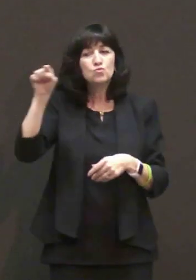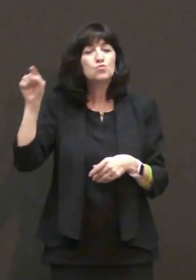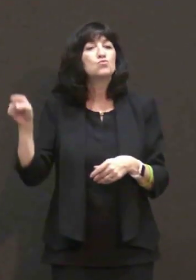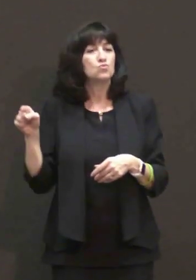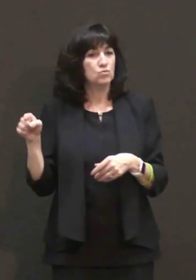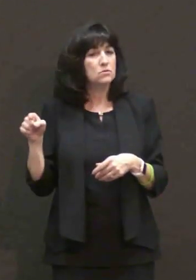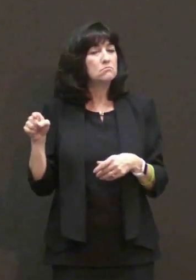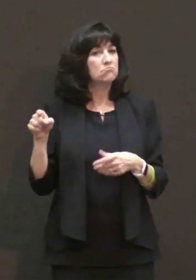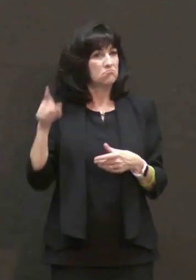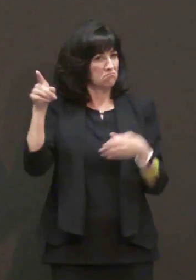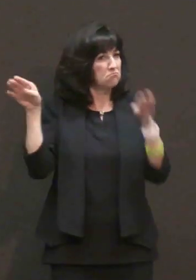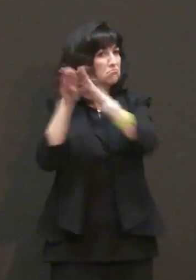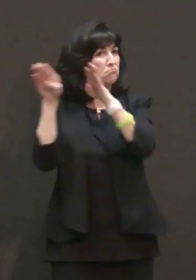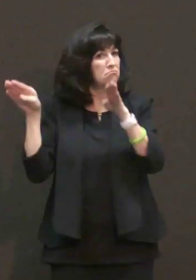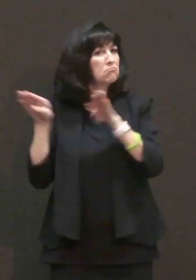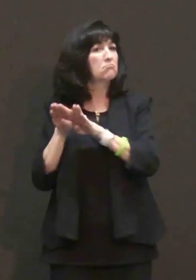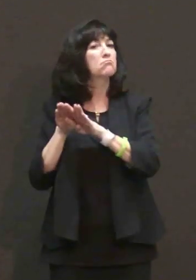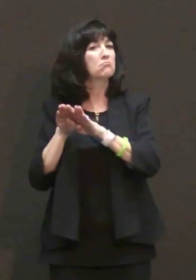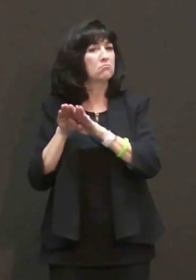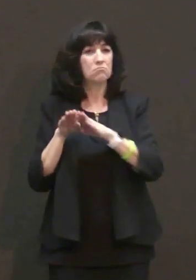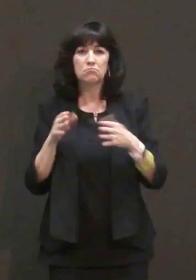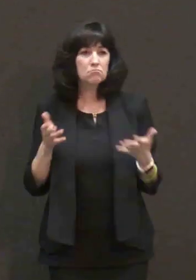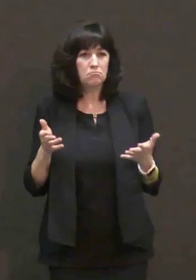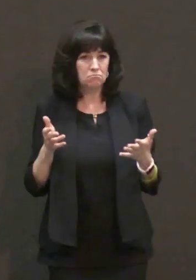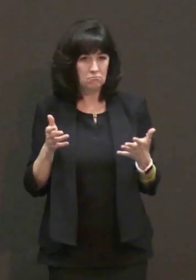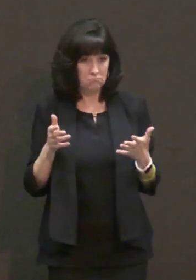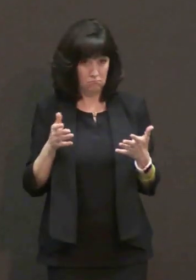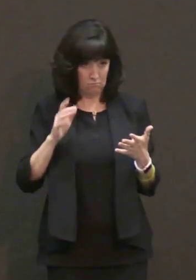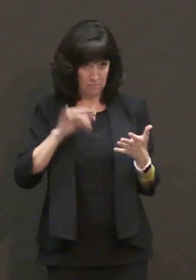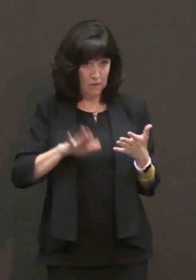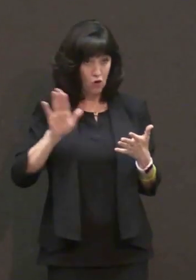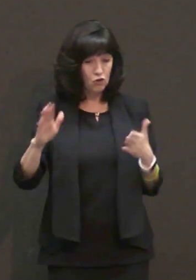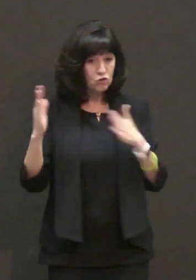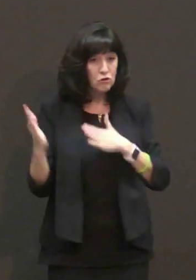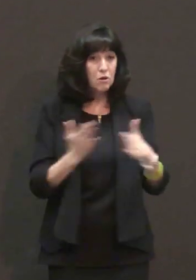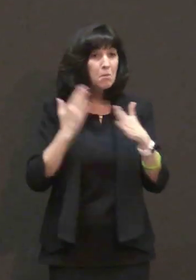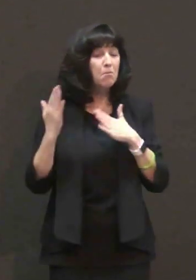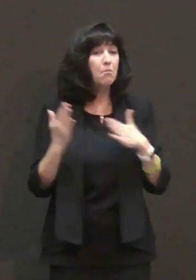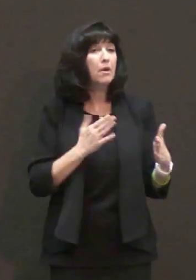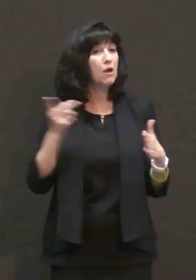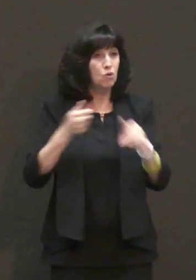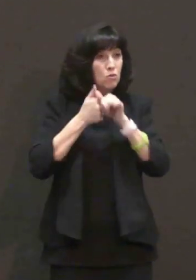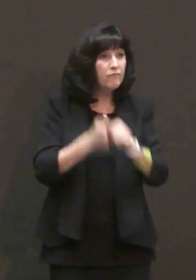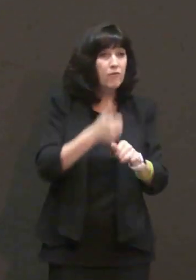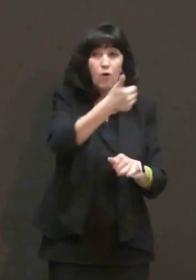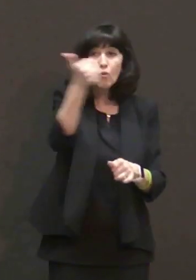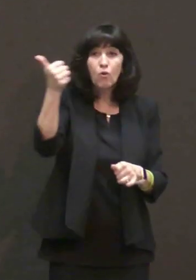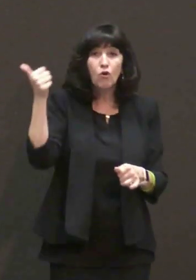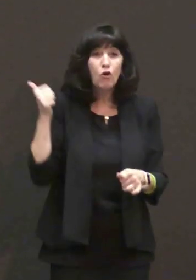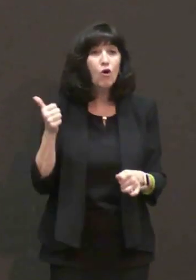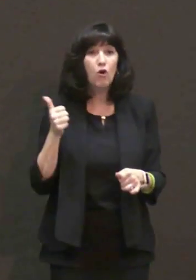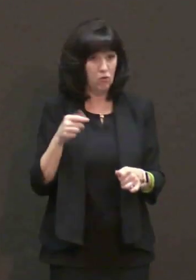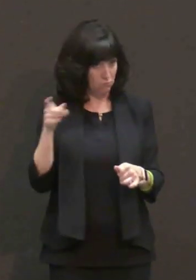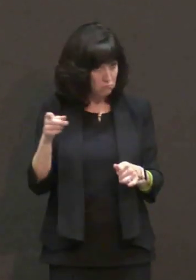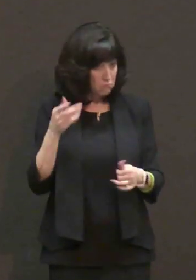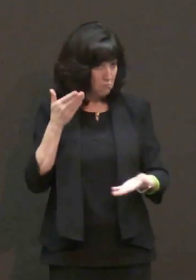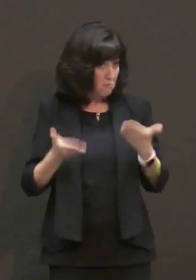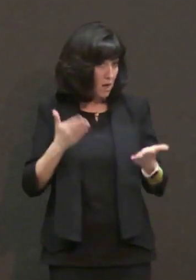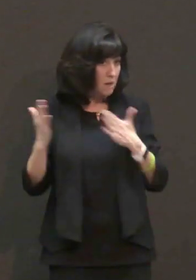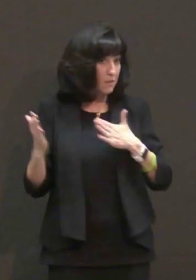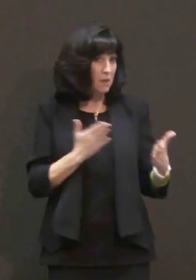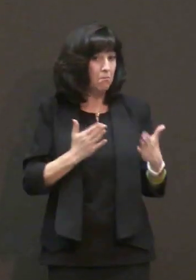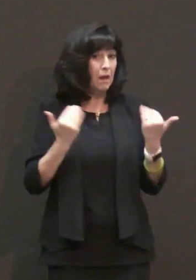that? Was it a strategy, or is it something that, you can reevaluate? And is there anything that you're considering sort of reopening because you